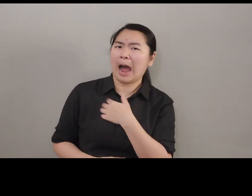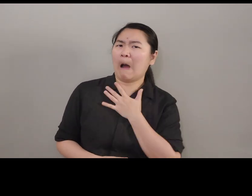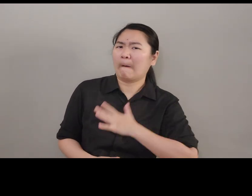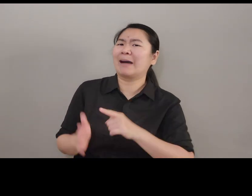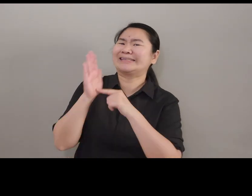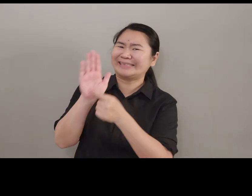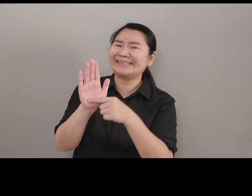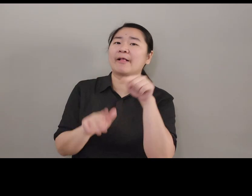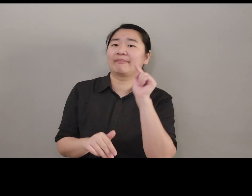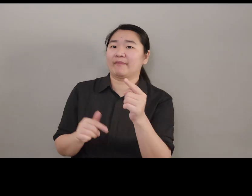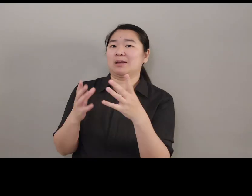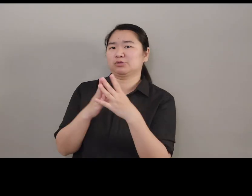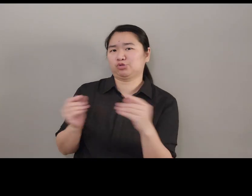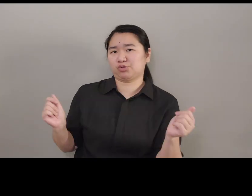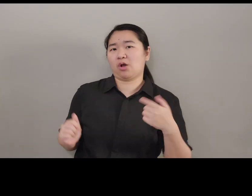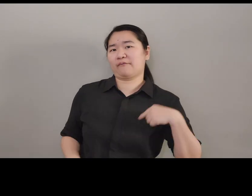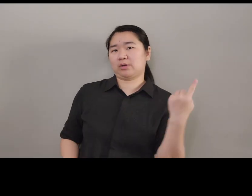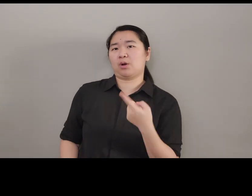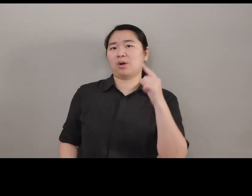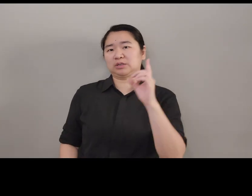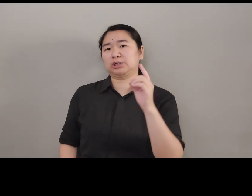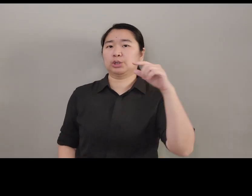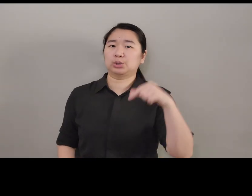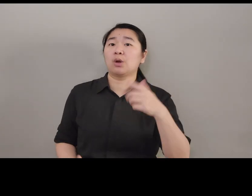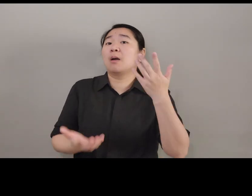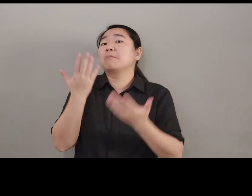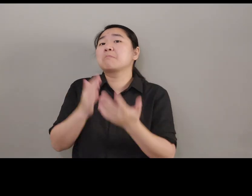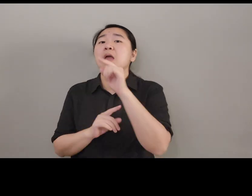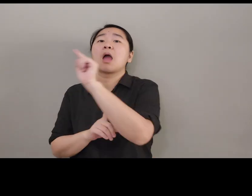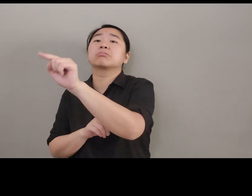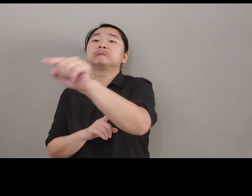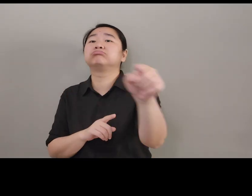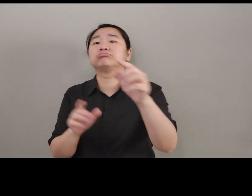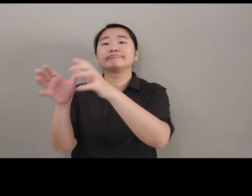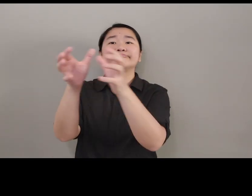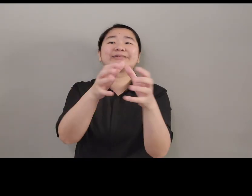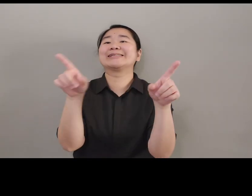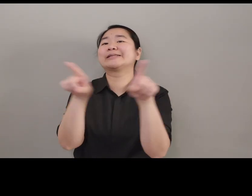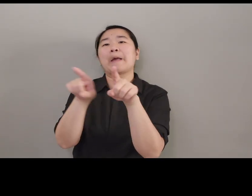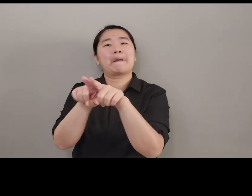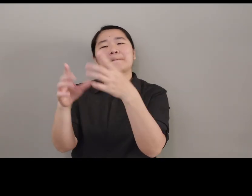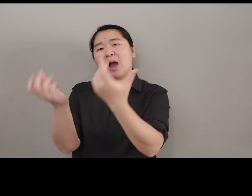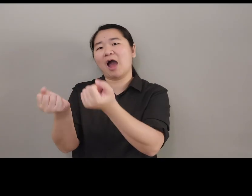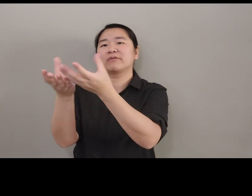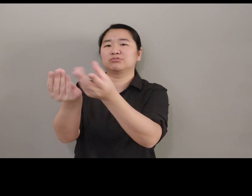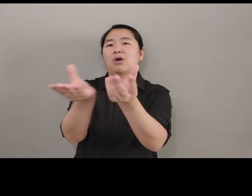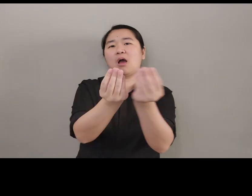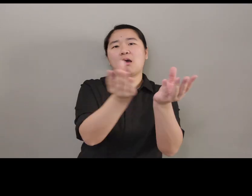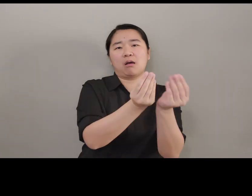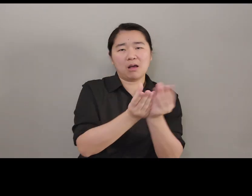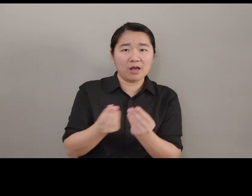vendors have similar solutions as well. So this isn't just us doing this. There's a lot of organizations are working on solutions like that